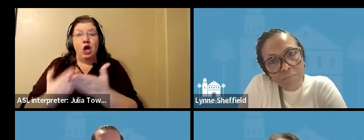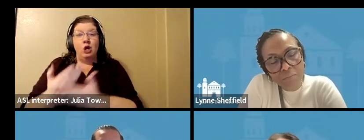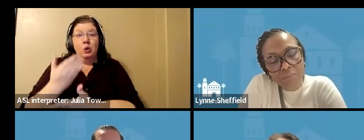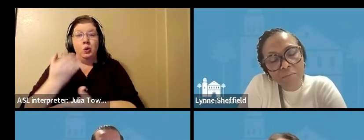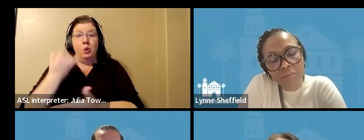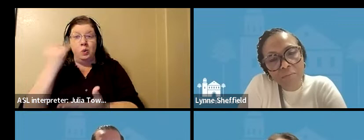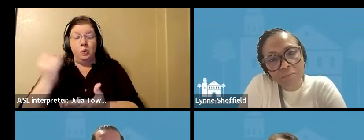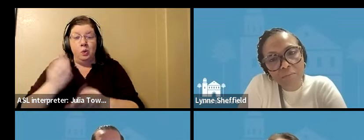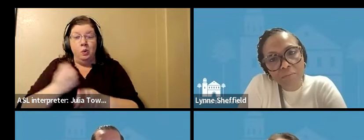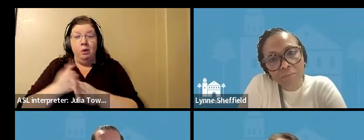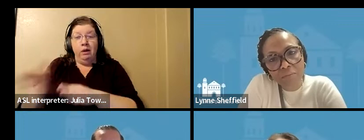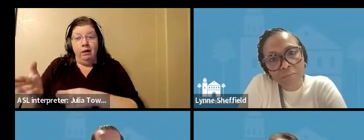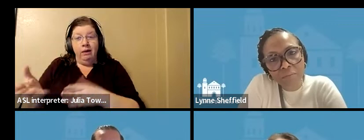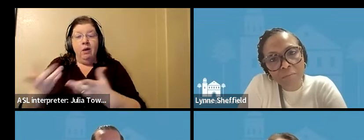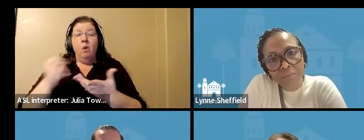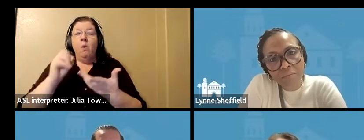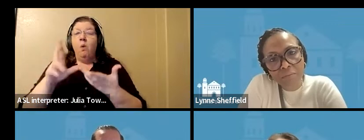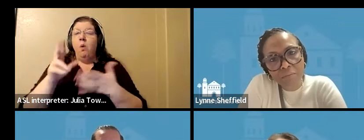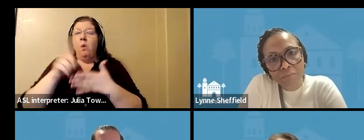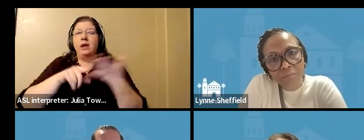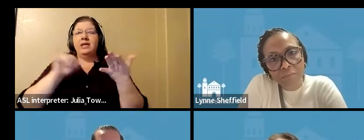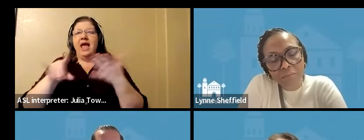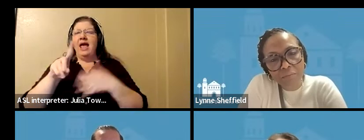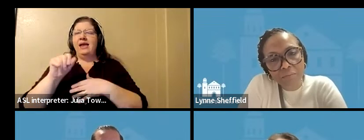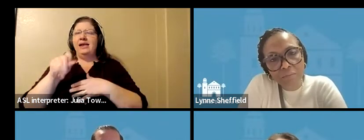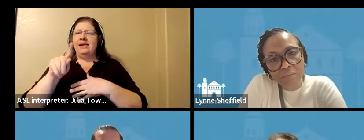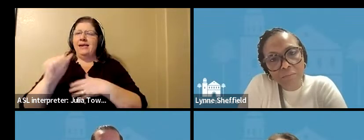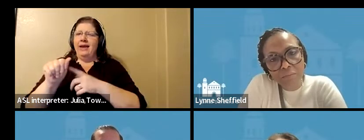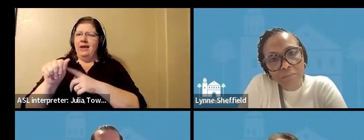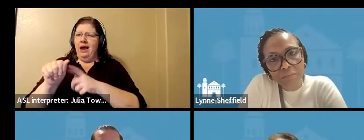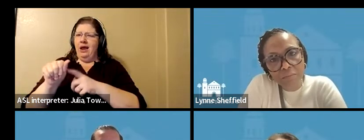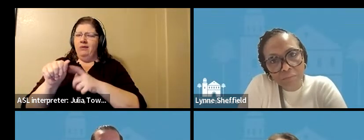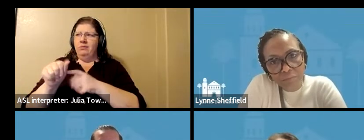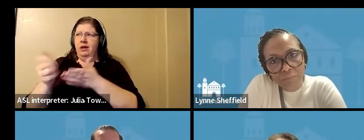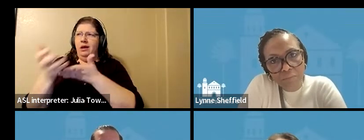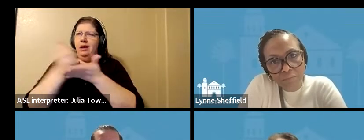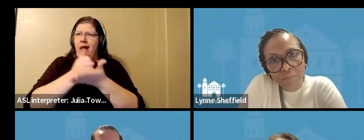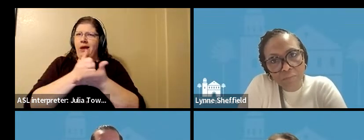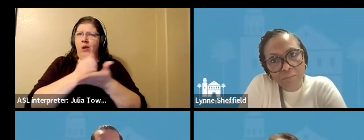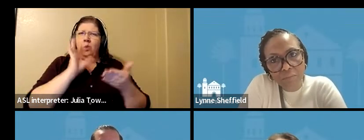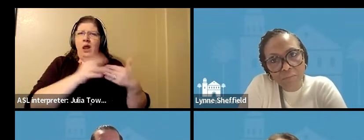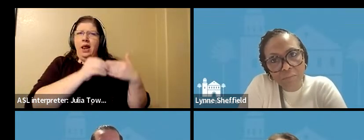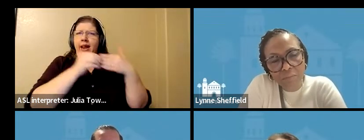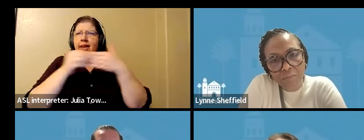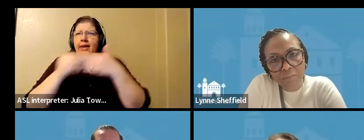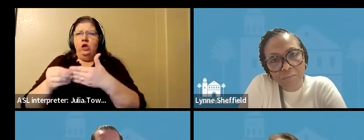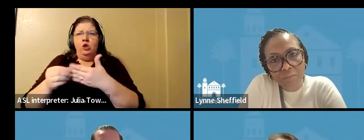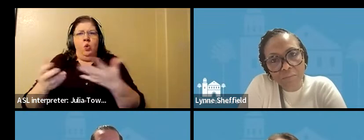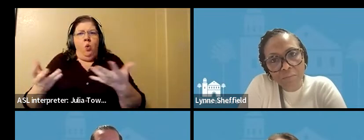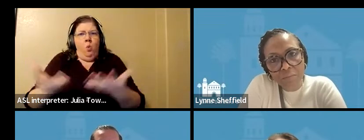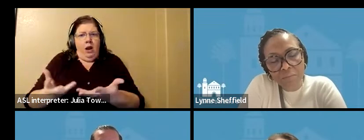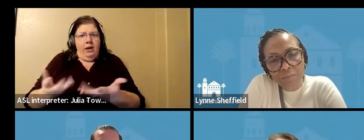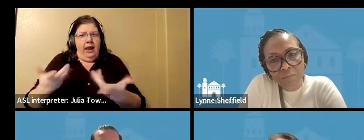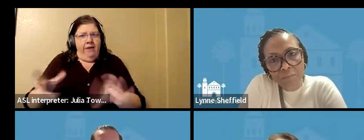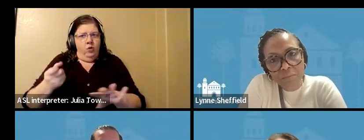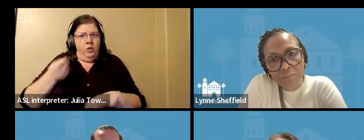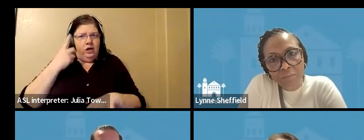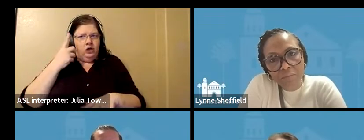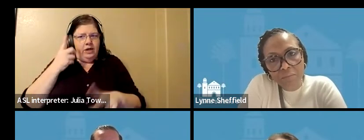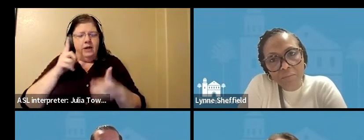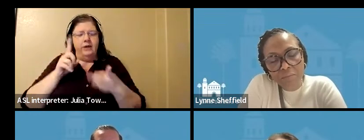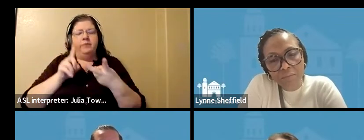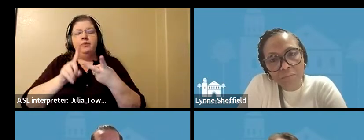or what is that data going to really lead to after we understand it? And then